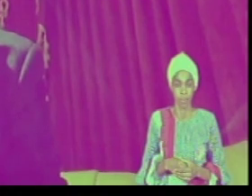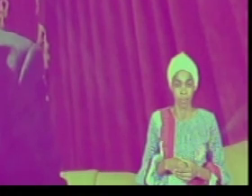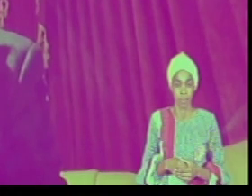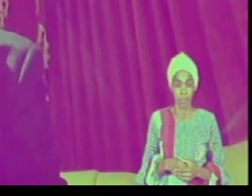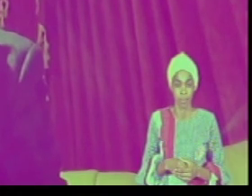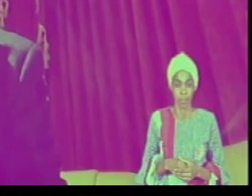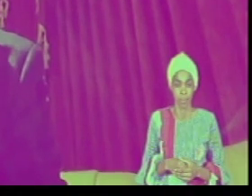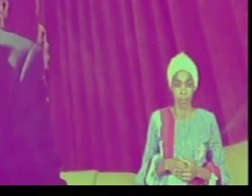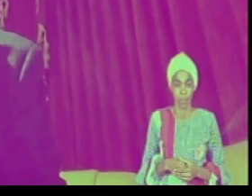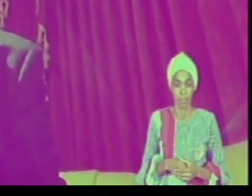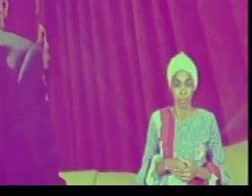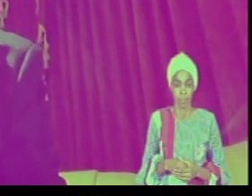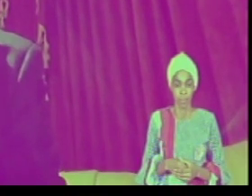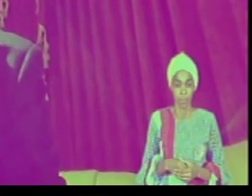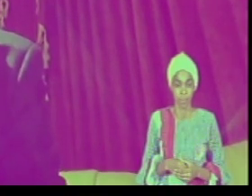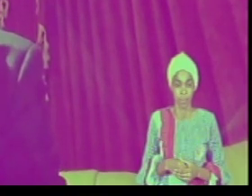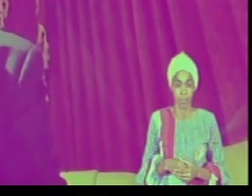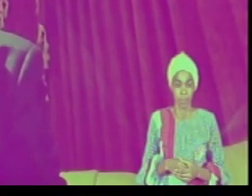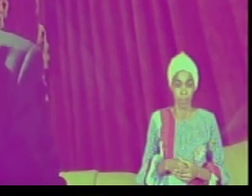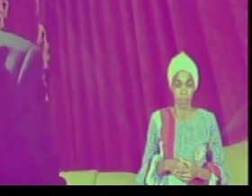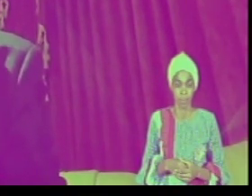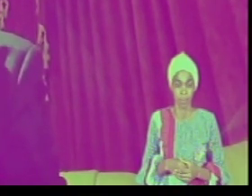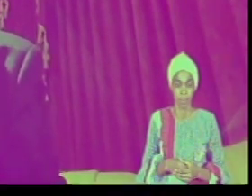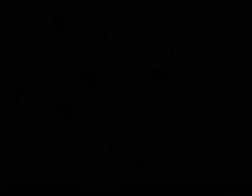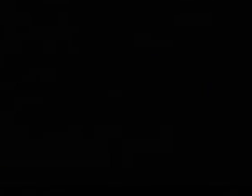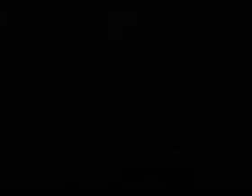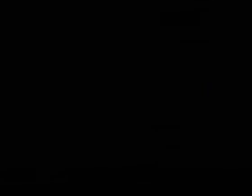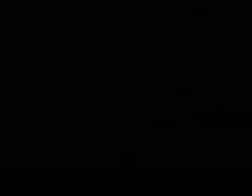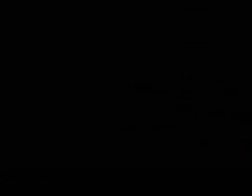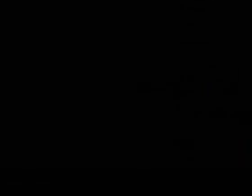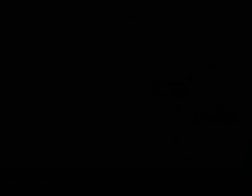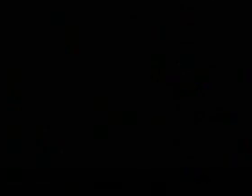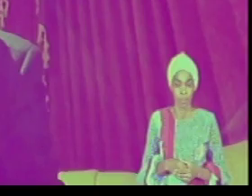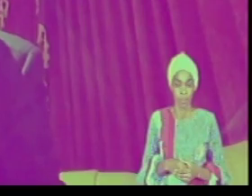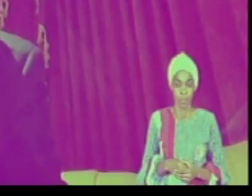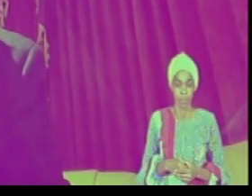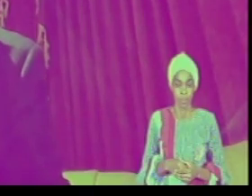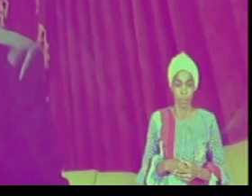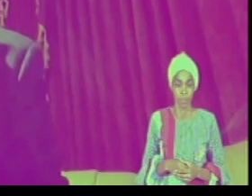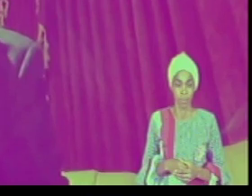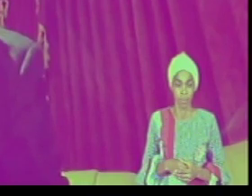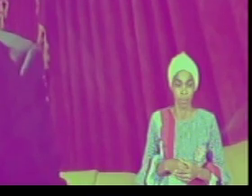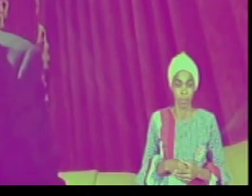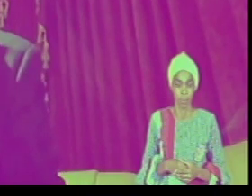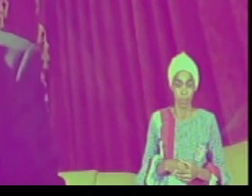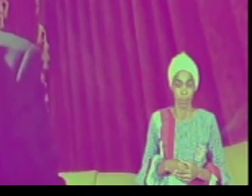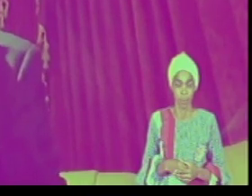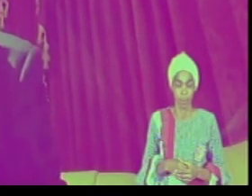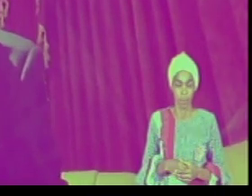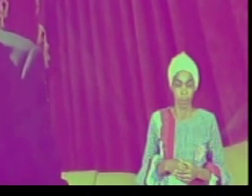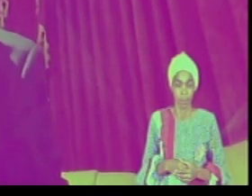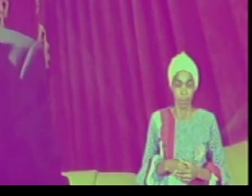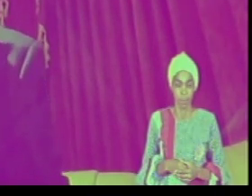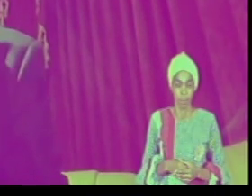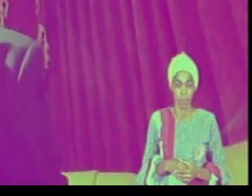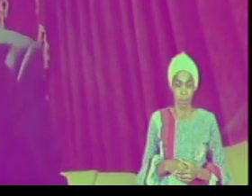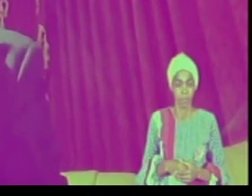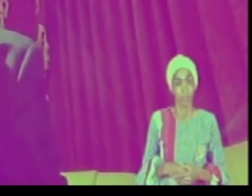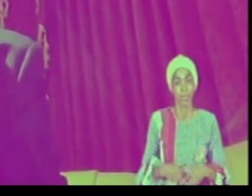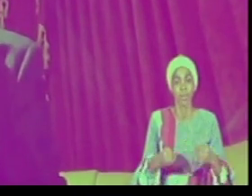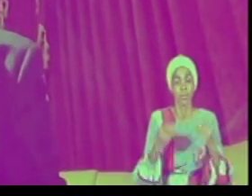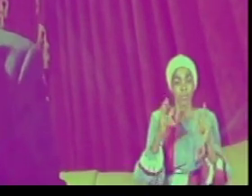personalities and dangerous intentions. A lot of people have lost their life and they've been seriously